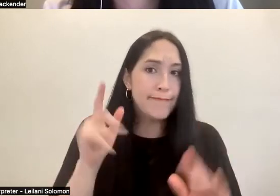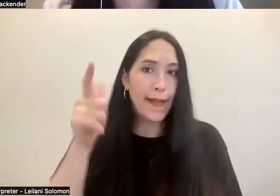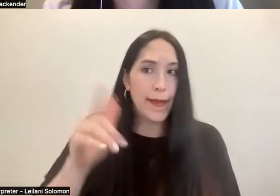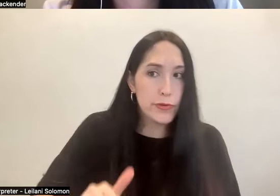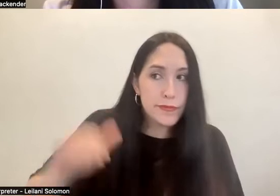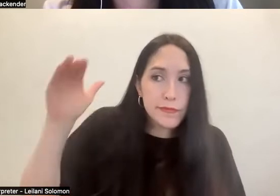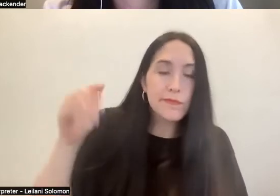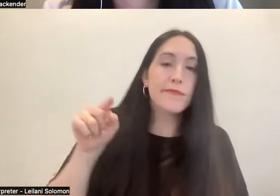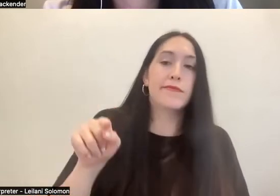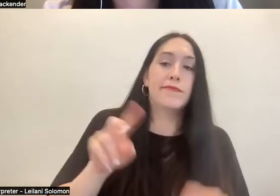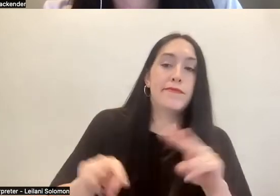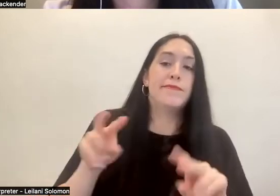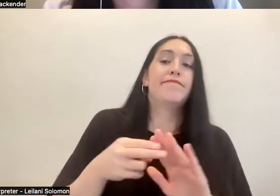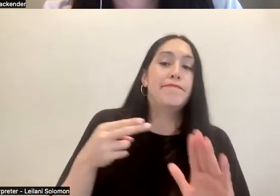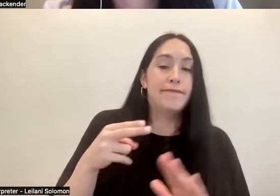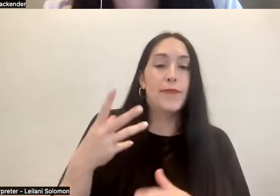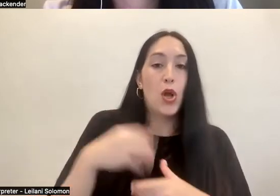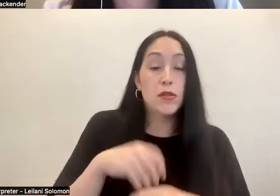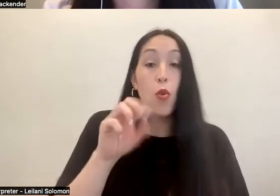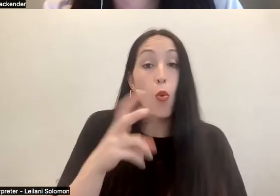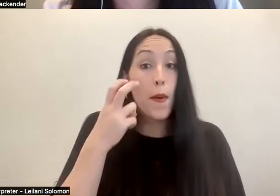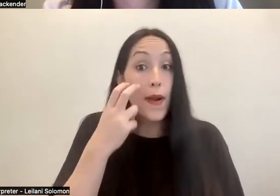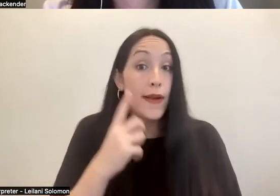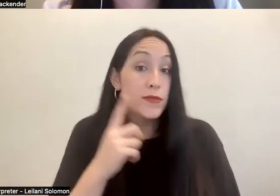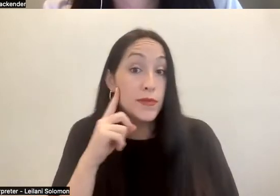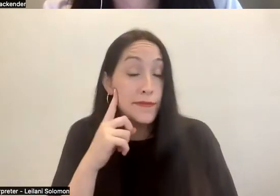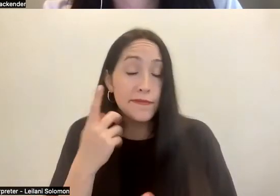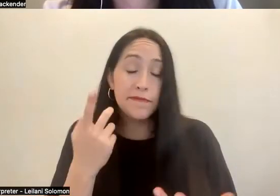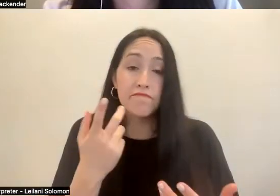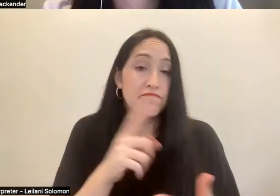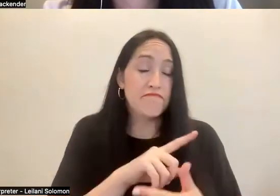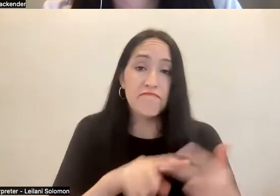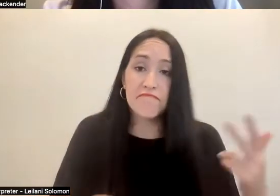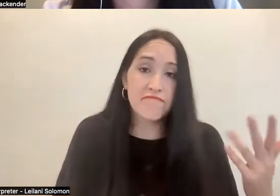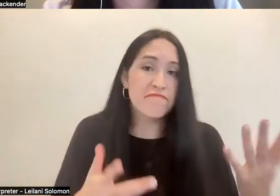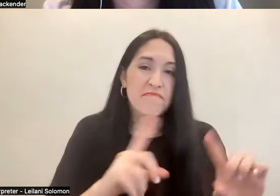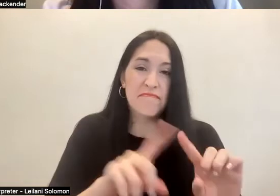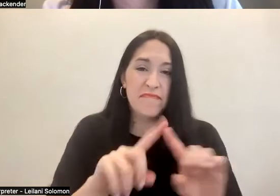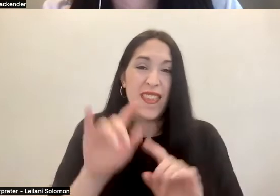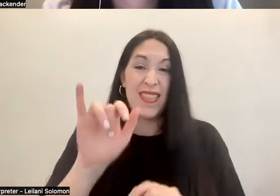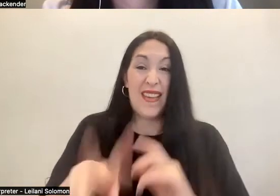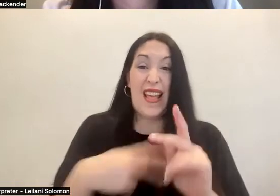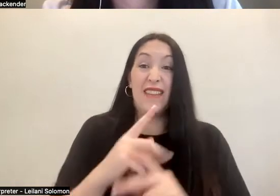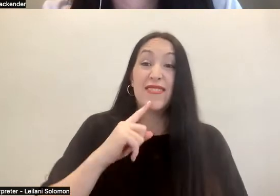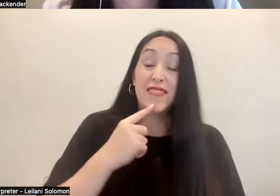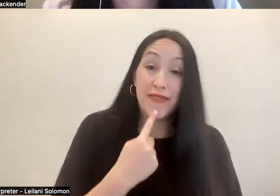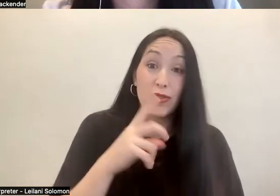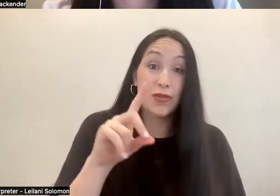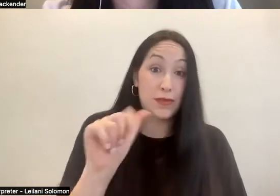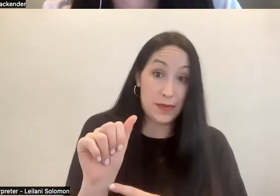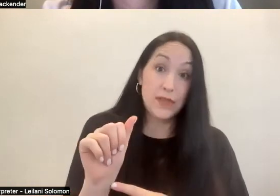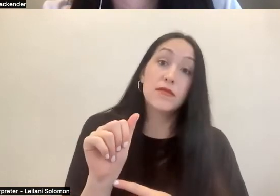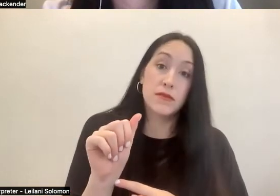a blindness or deafness. And so thinking of those types of severe disabilities, they